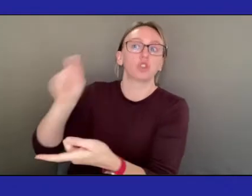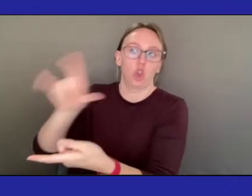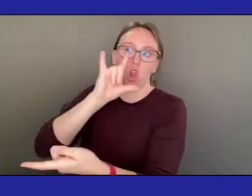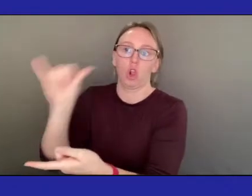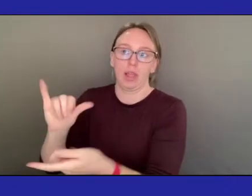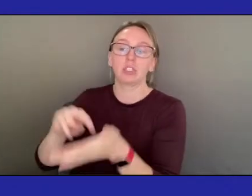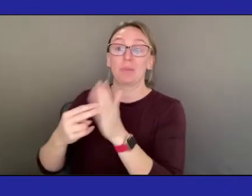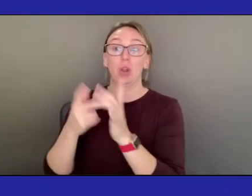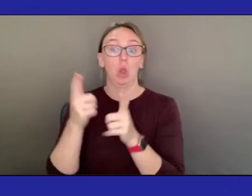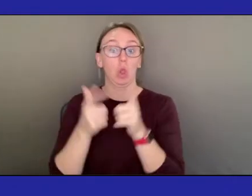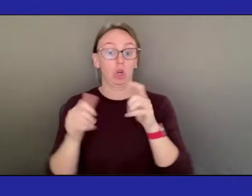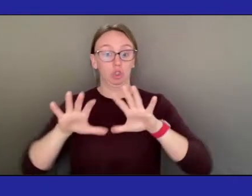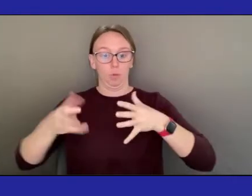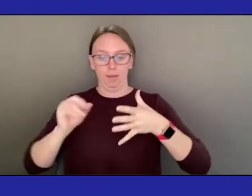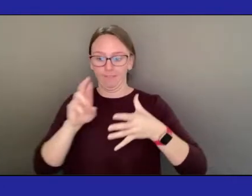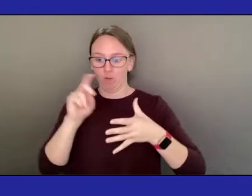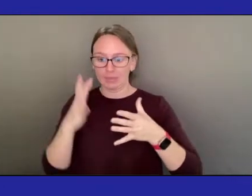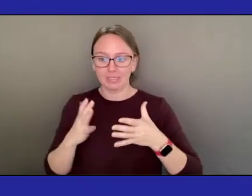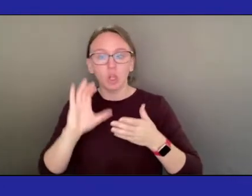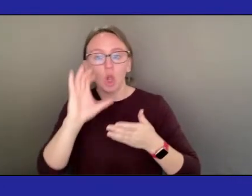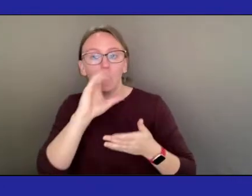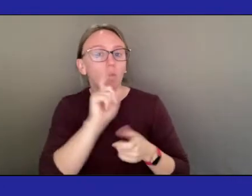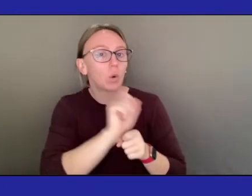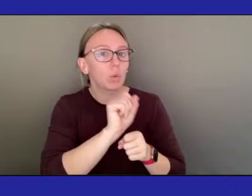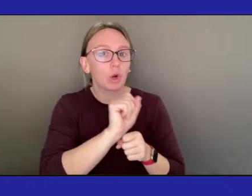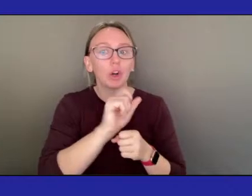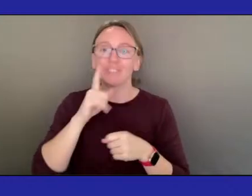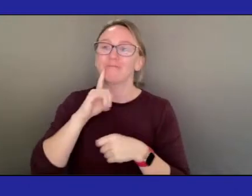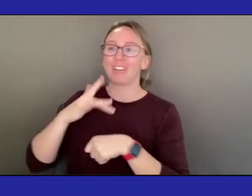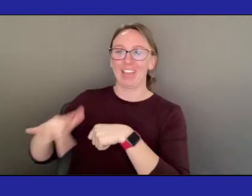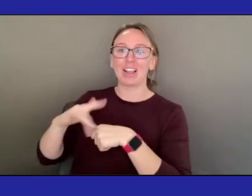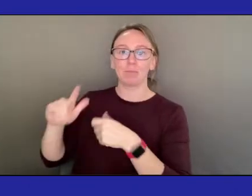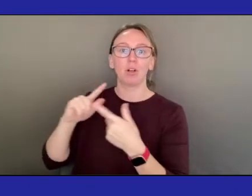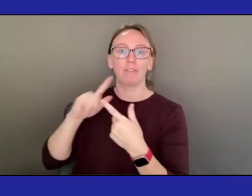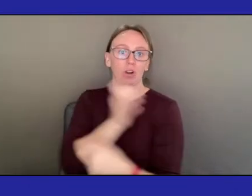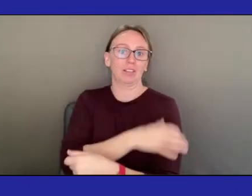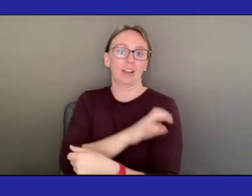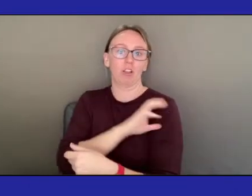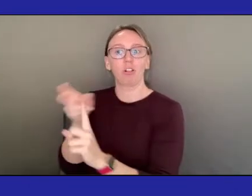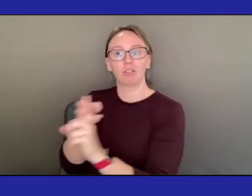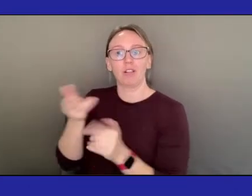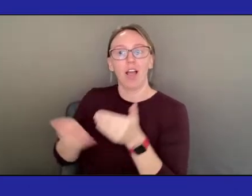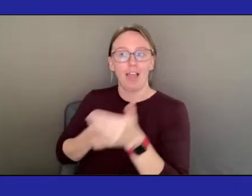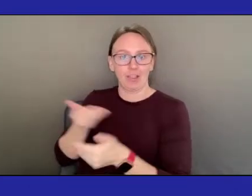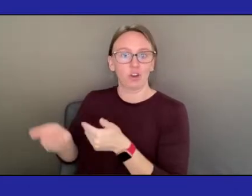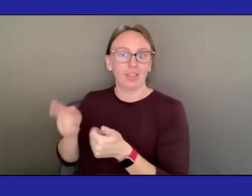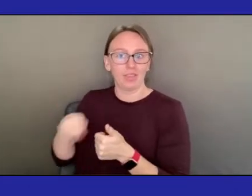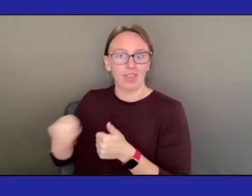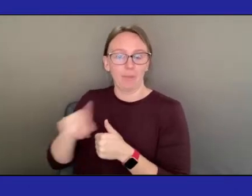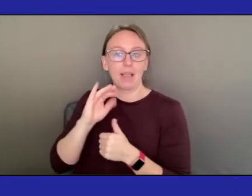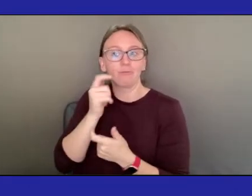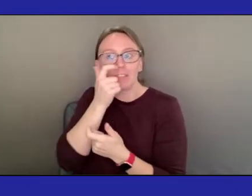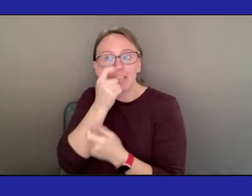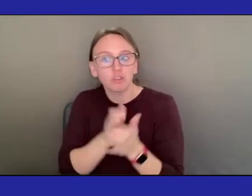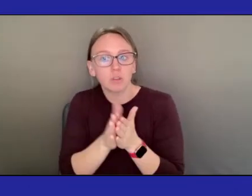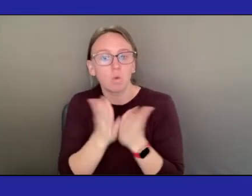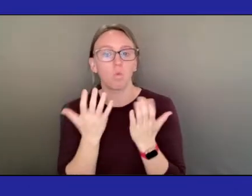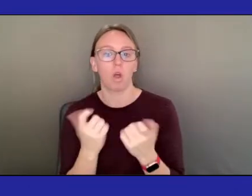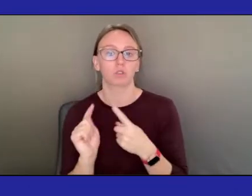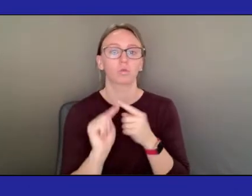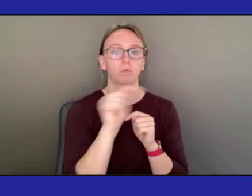group of pharmacists who are available for clinical work now and who are interested in clinical work.